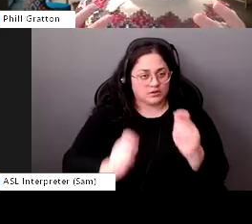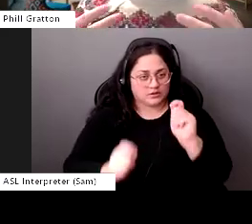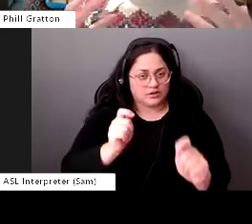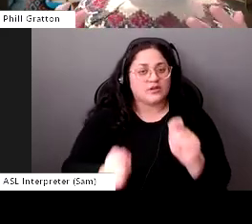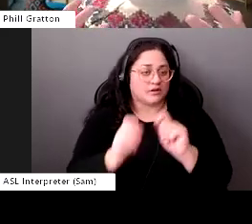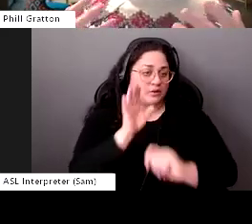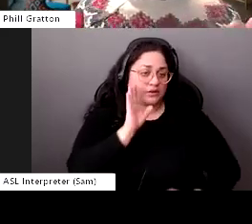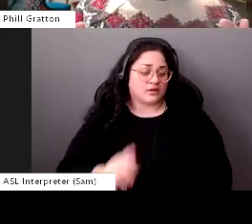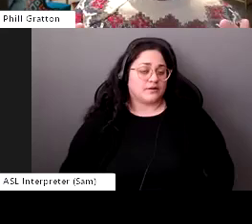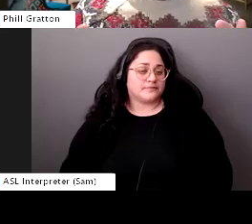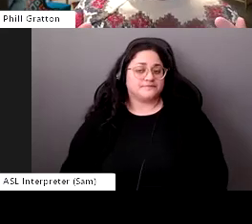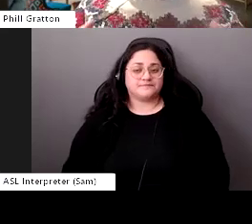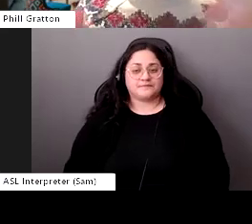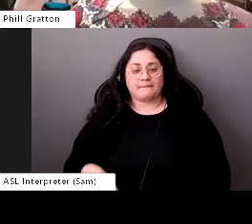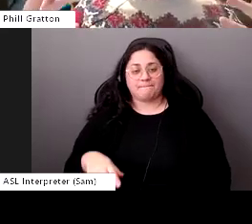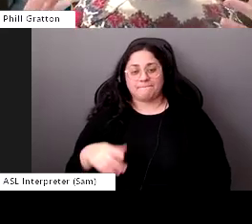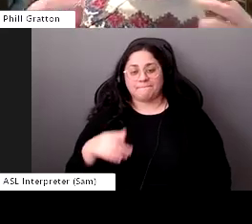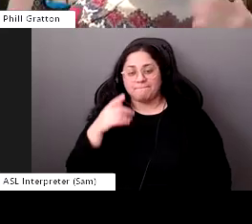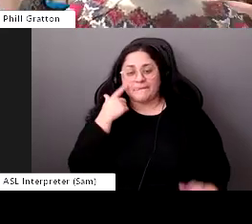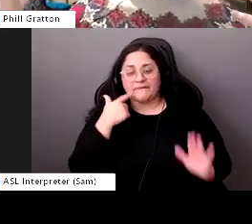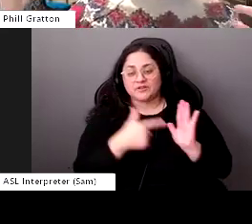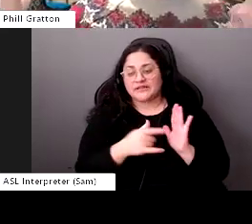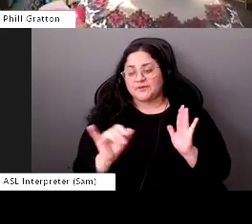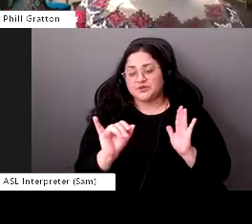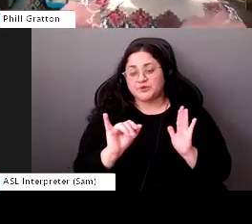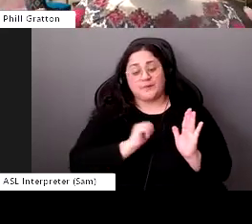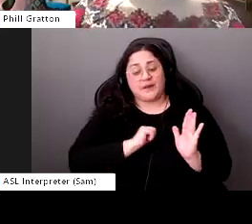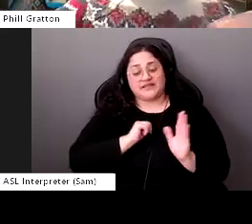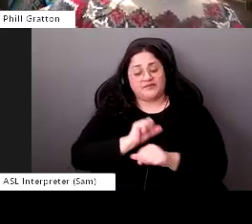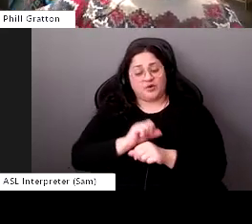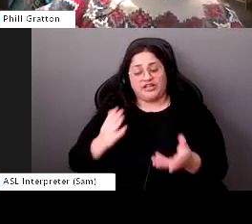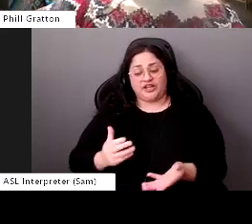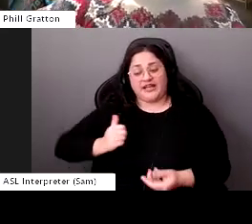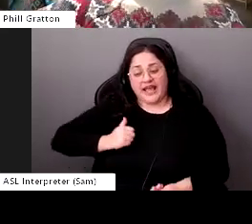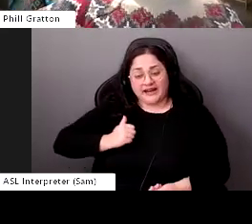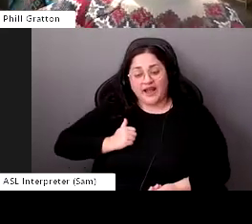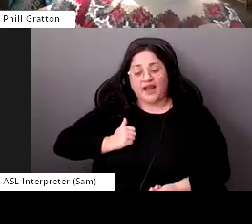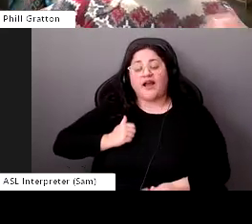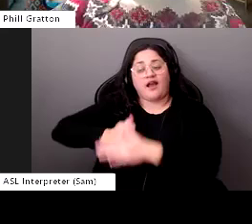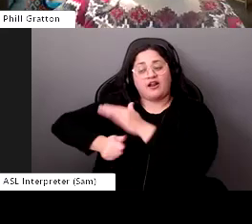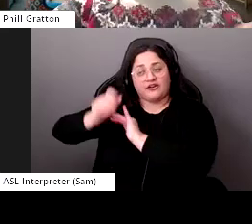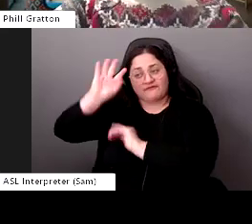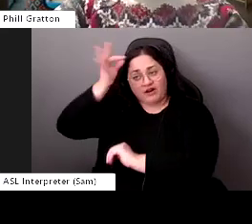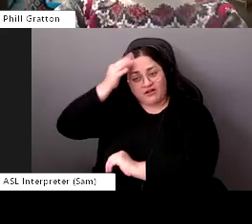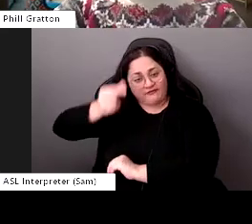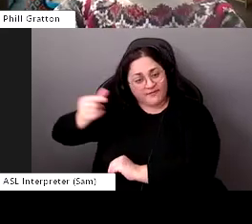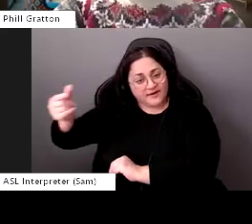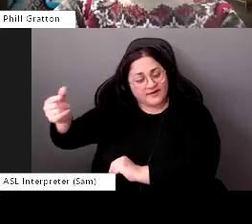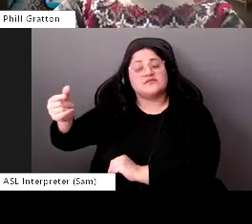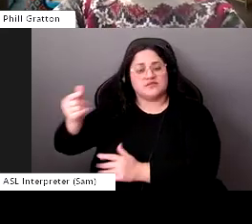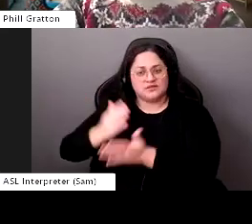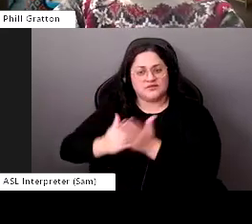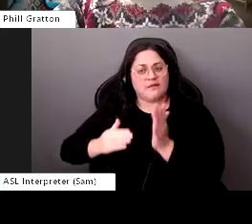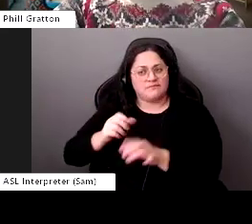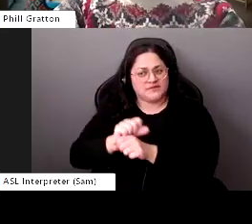a multilingual workforce, for example. So we're in Canada. I work for the federal government, so a lot of people speak French. So if I want to, I could just easily